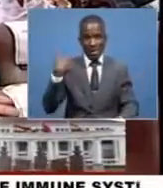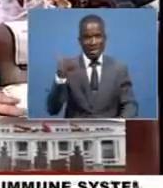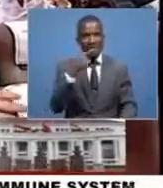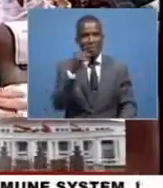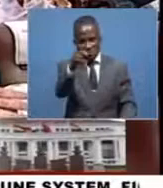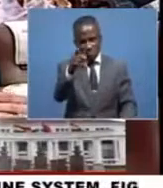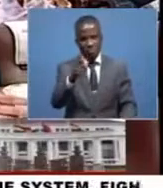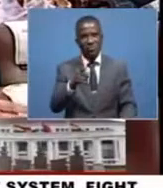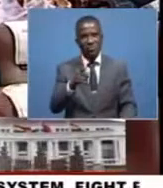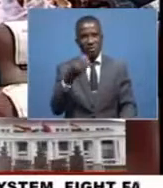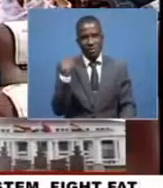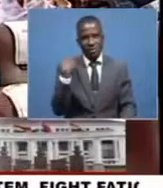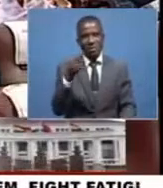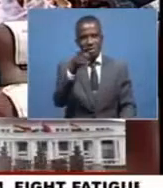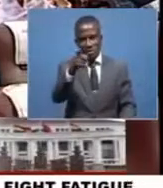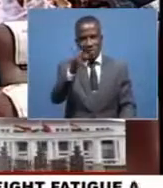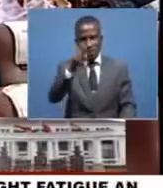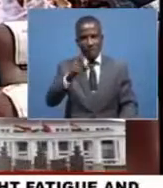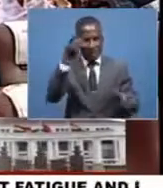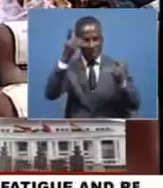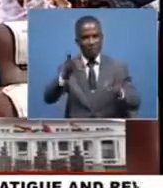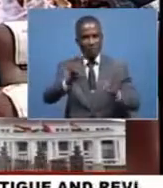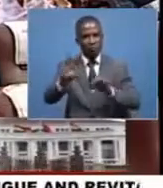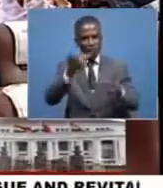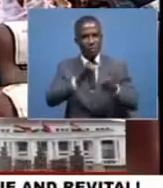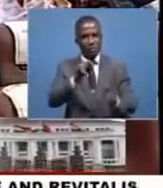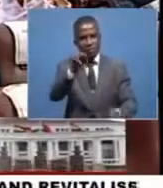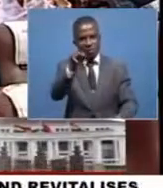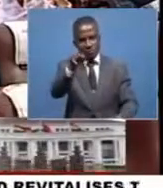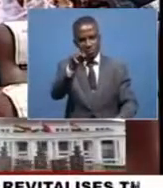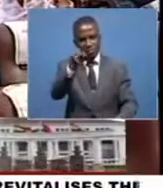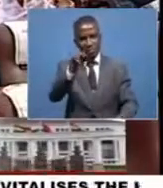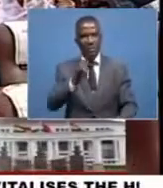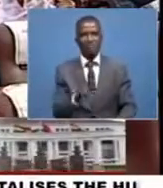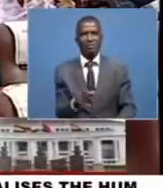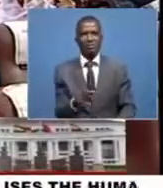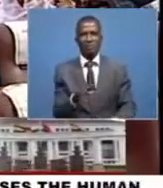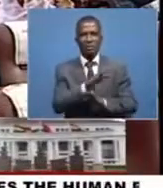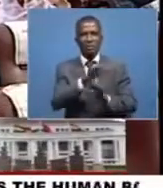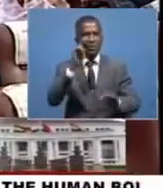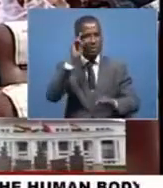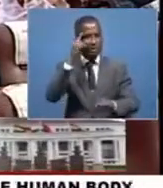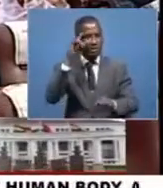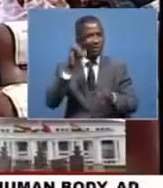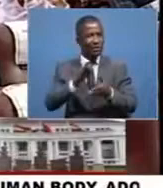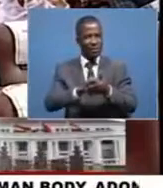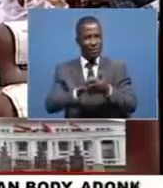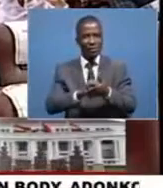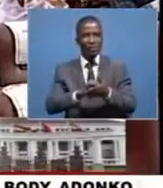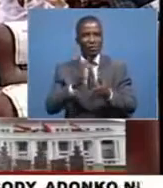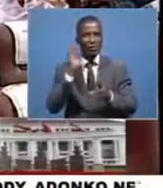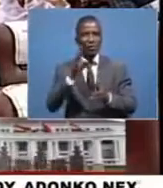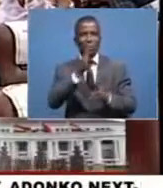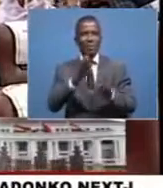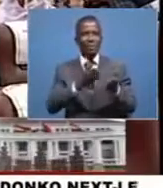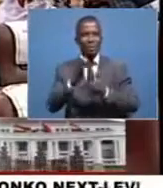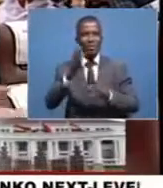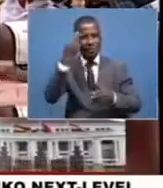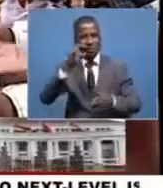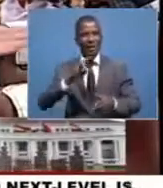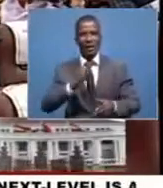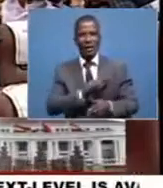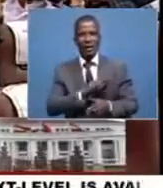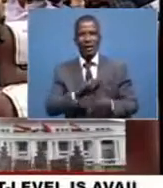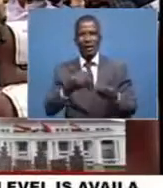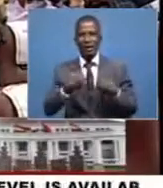believe your lordship should take that into account in whatever directions you give. We do not think that it would be appropriate for us to have to